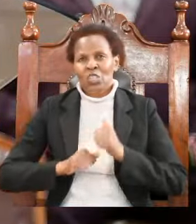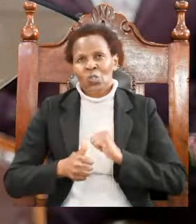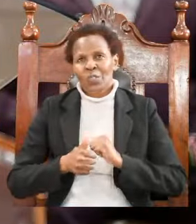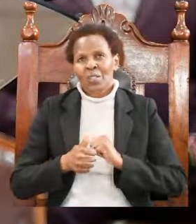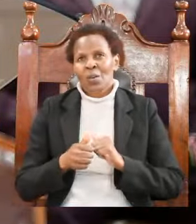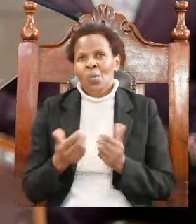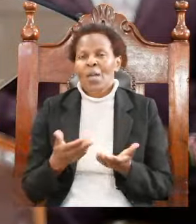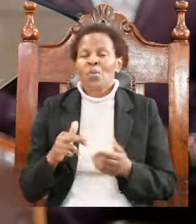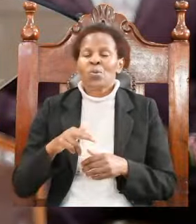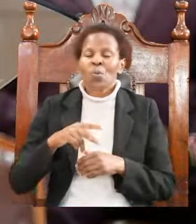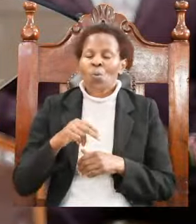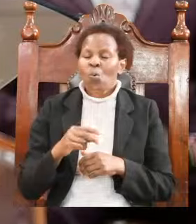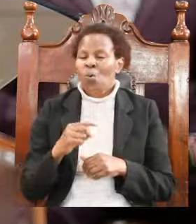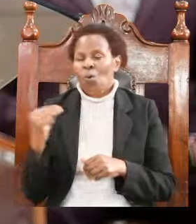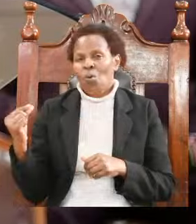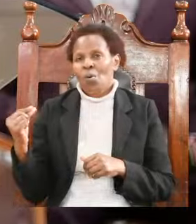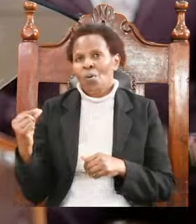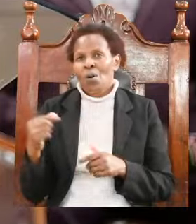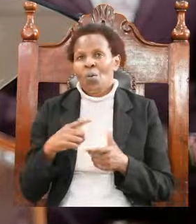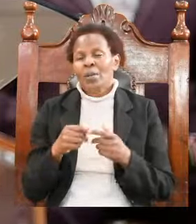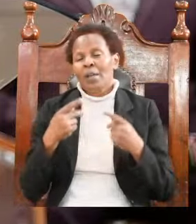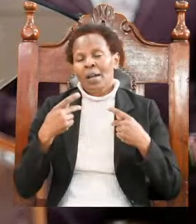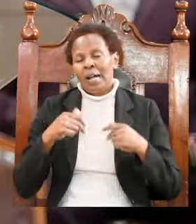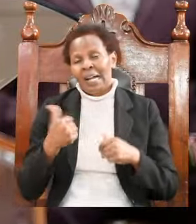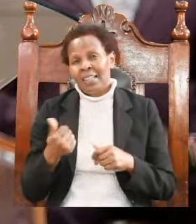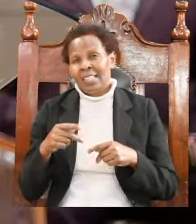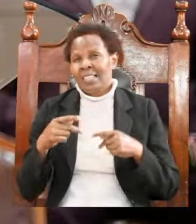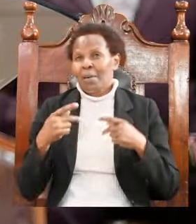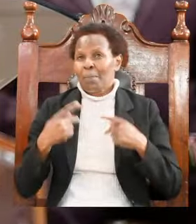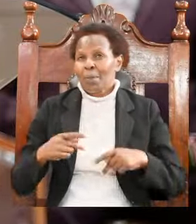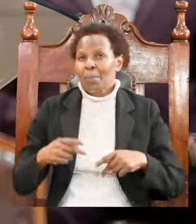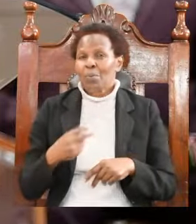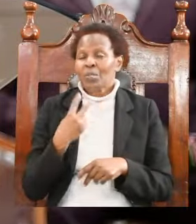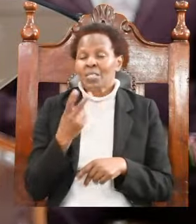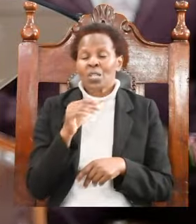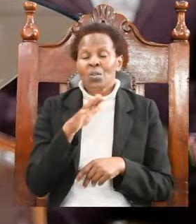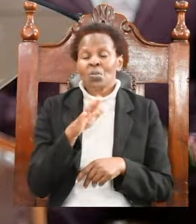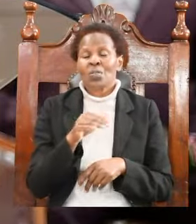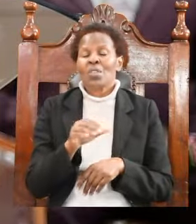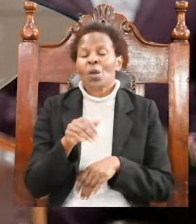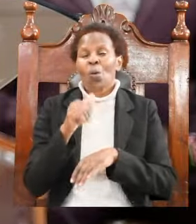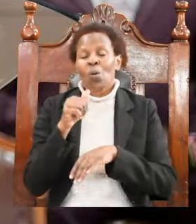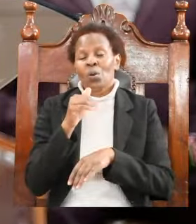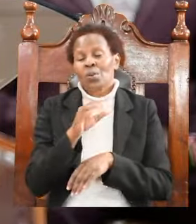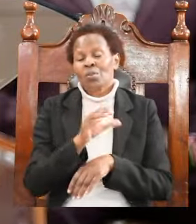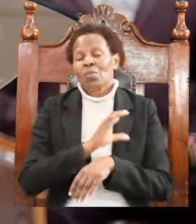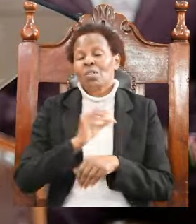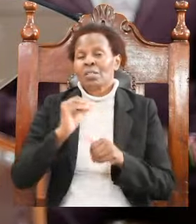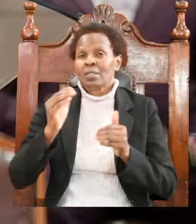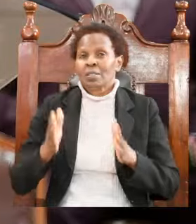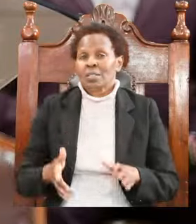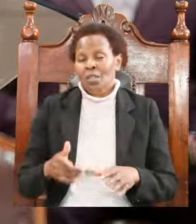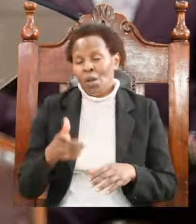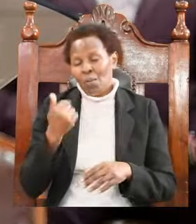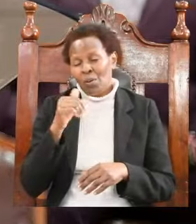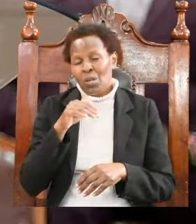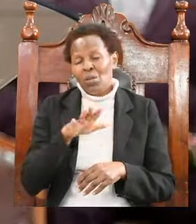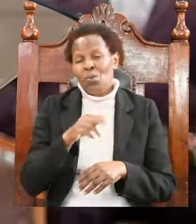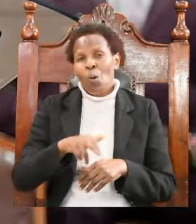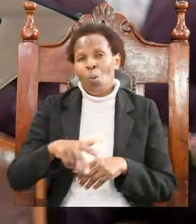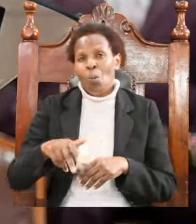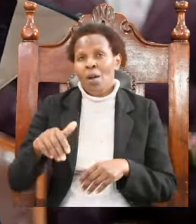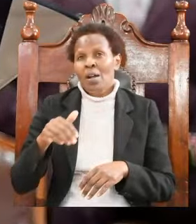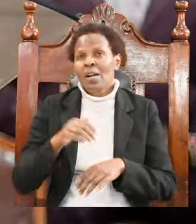go. Even when people see us, they will call us Christians because our walk and our actions, whether we are at